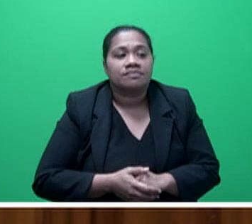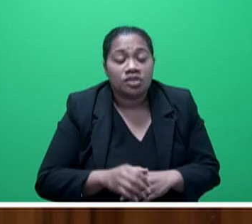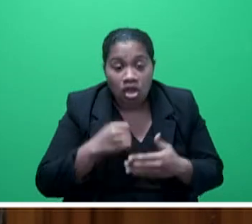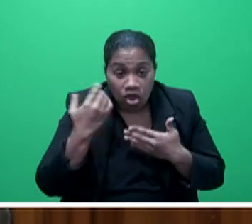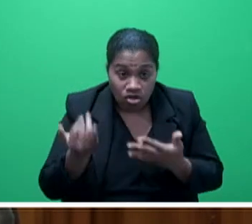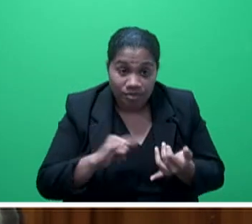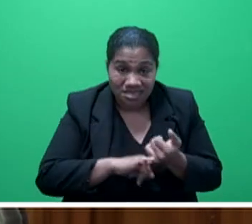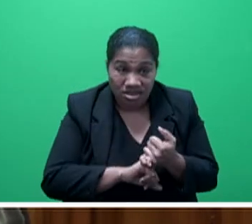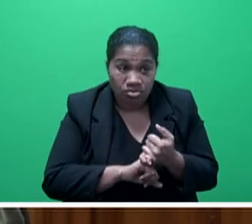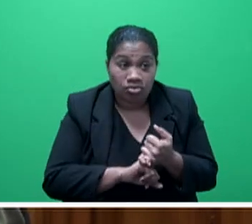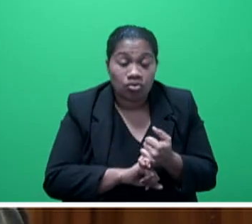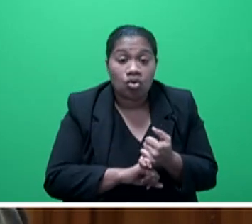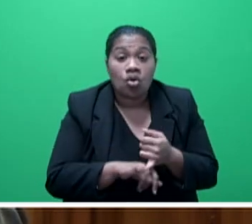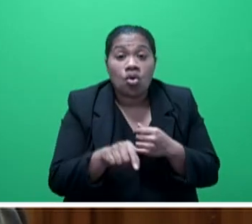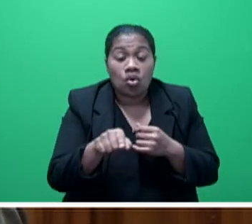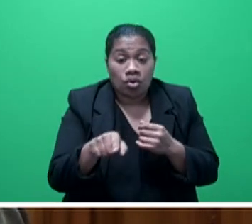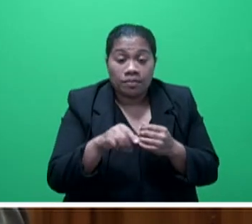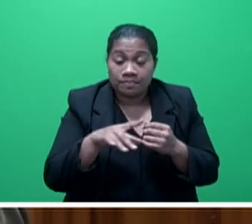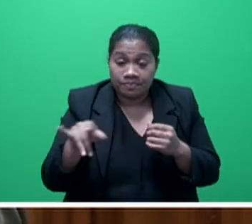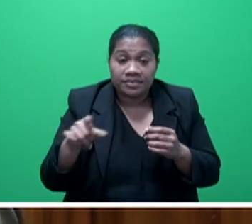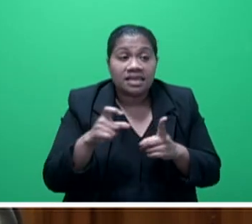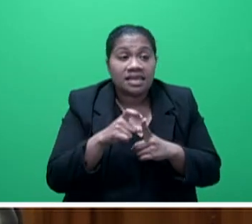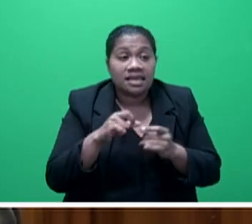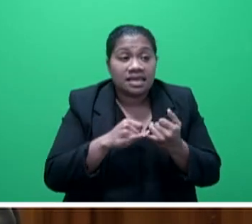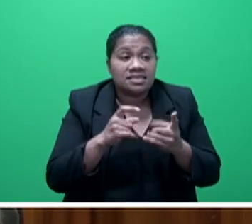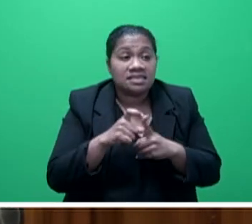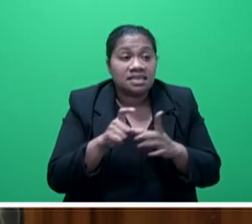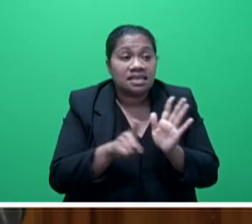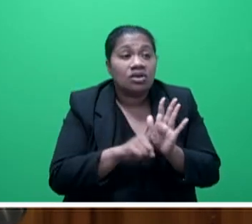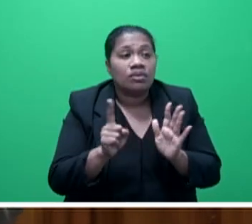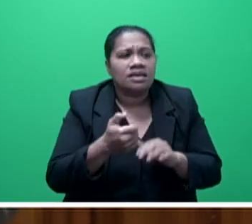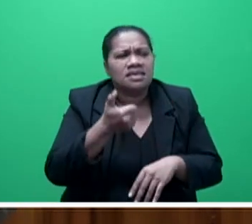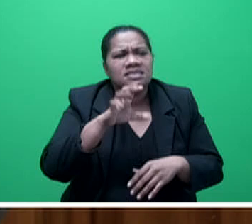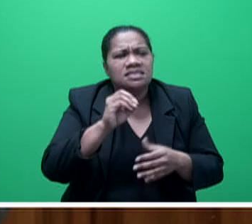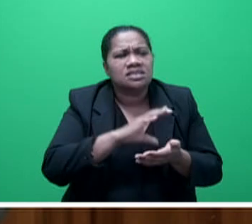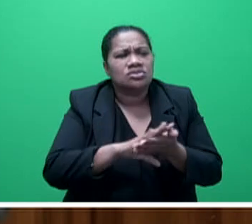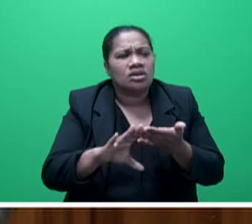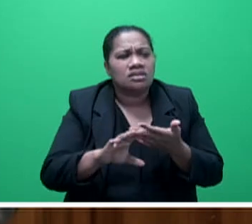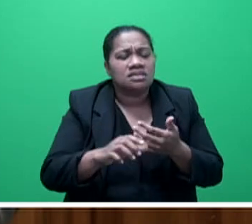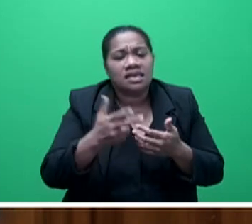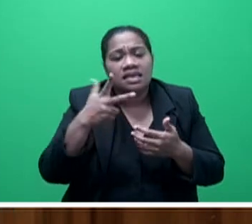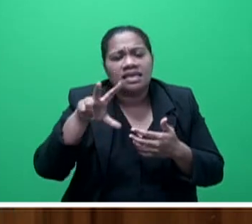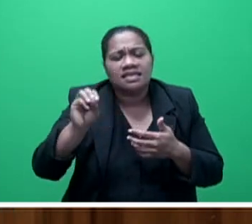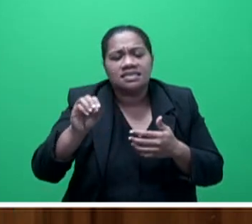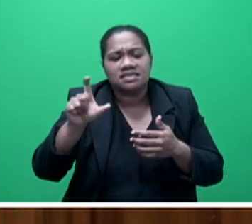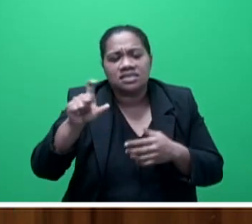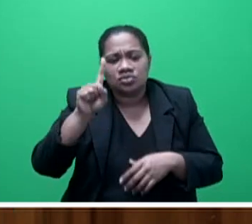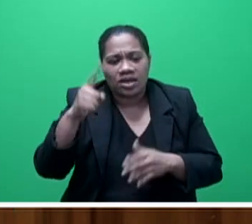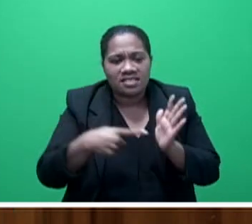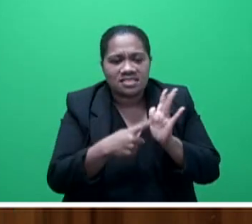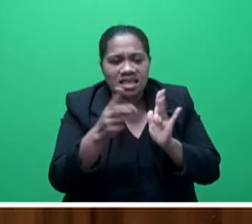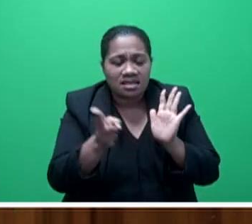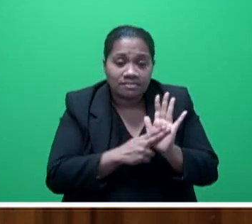Sakuru, the highest paid during the SDL time for sugar was $60.80 per ton. The highest